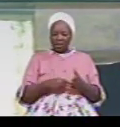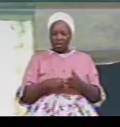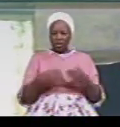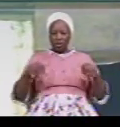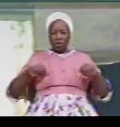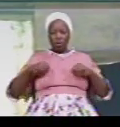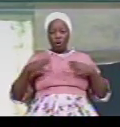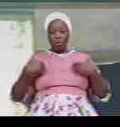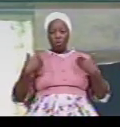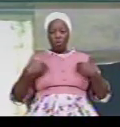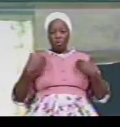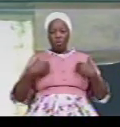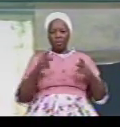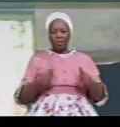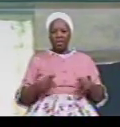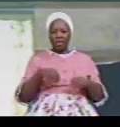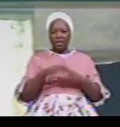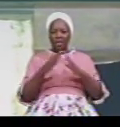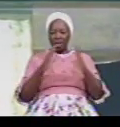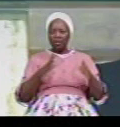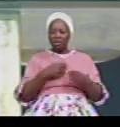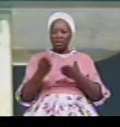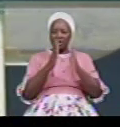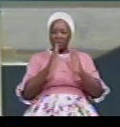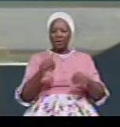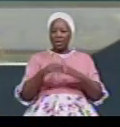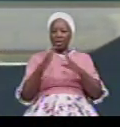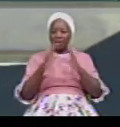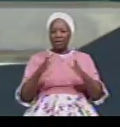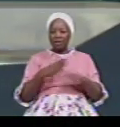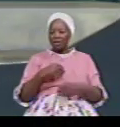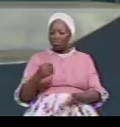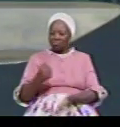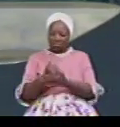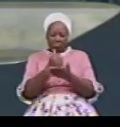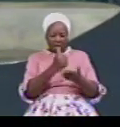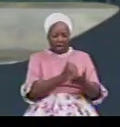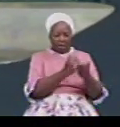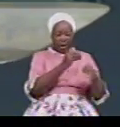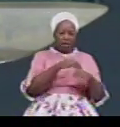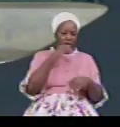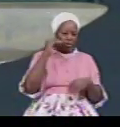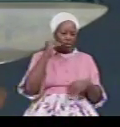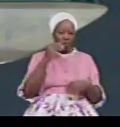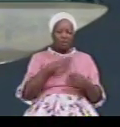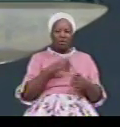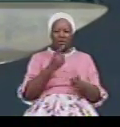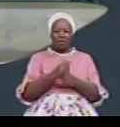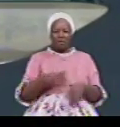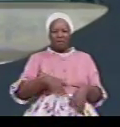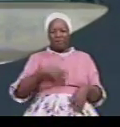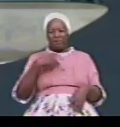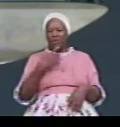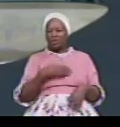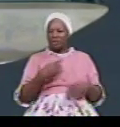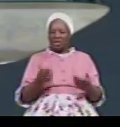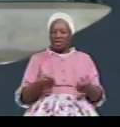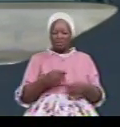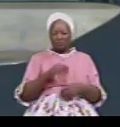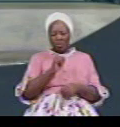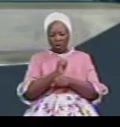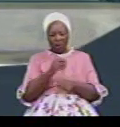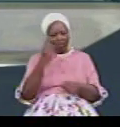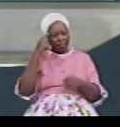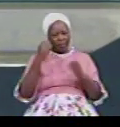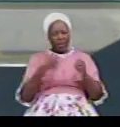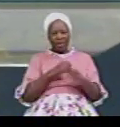He knew the father. And he just felt he should go to the father. He's been walking. He's not been very near. And he came